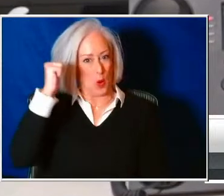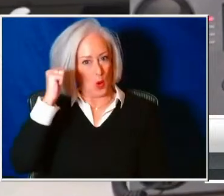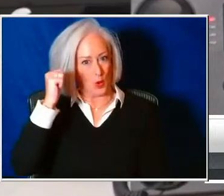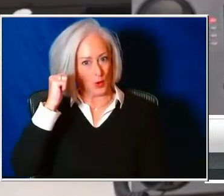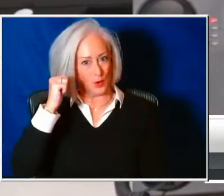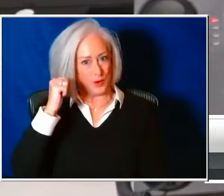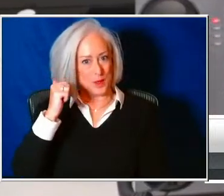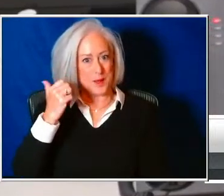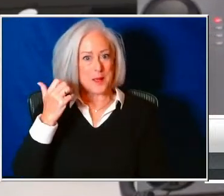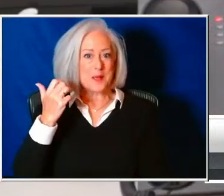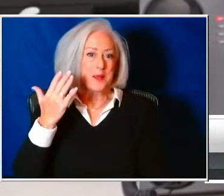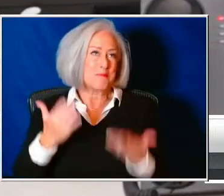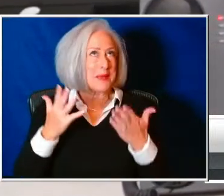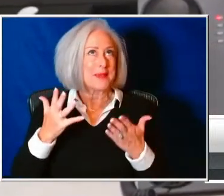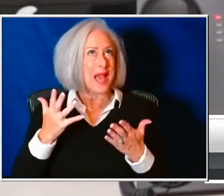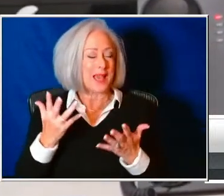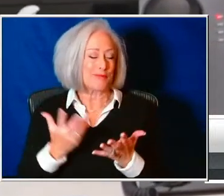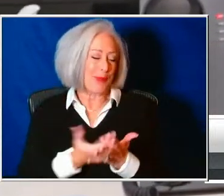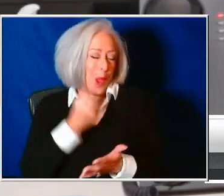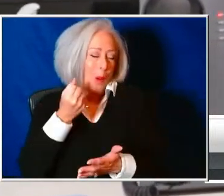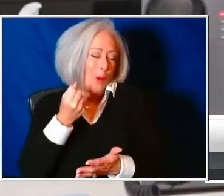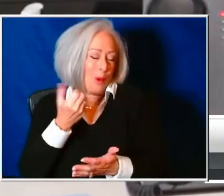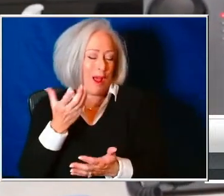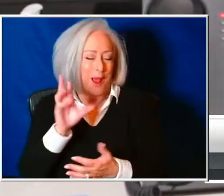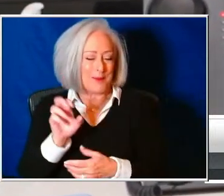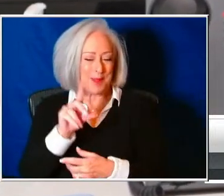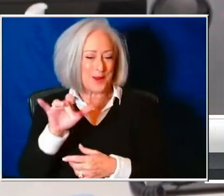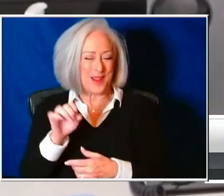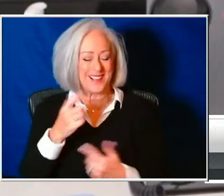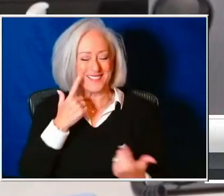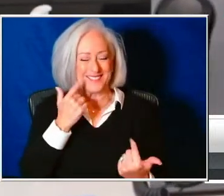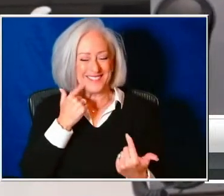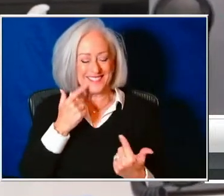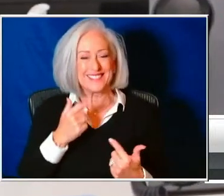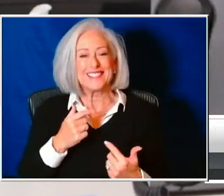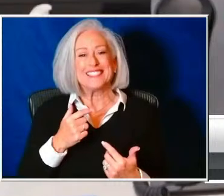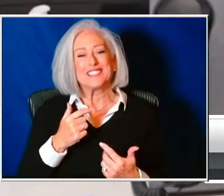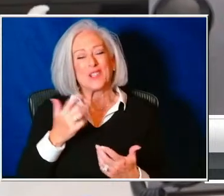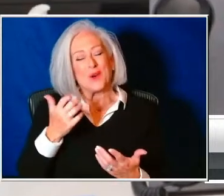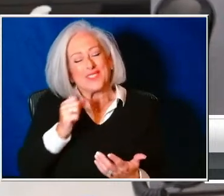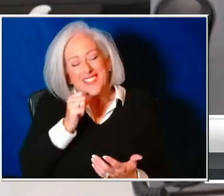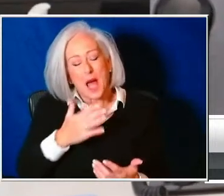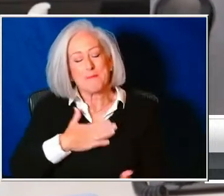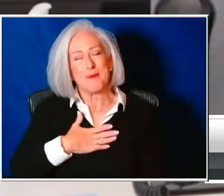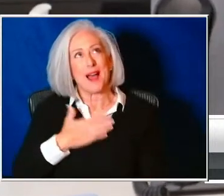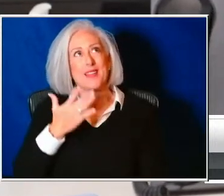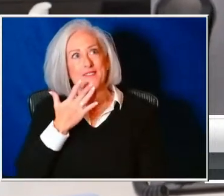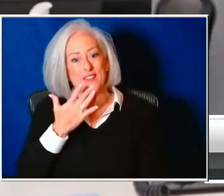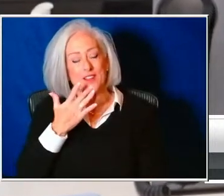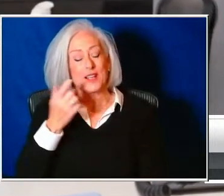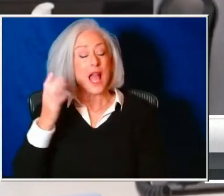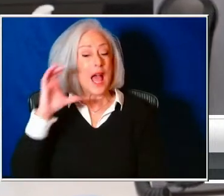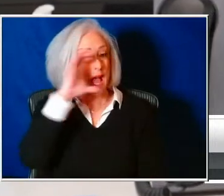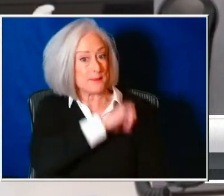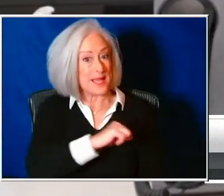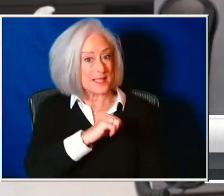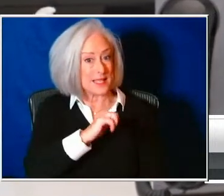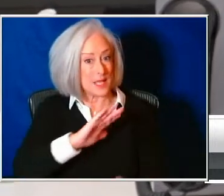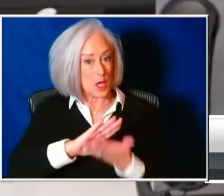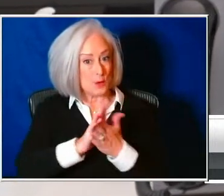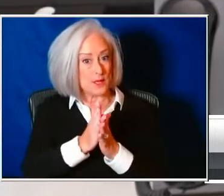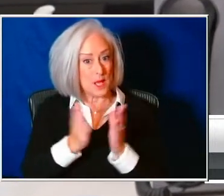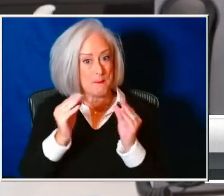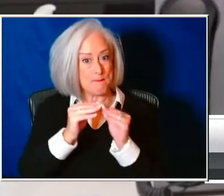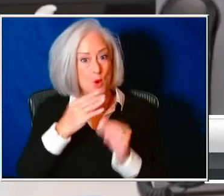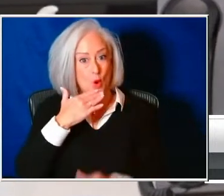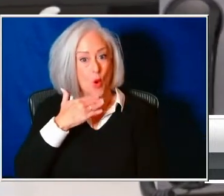cradle, but that's kind of not in my favor. As you get older, apparently, my percentage